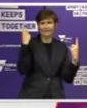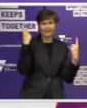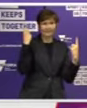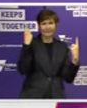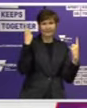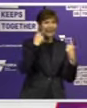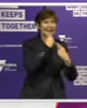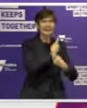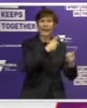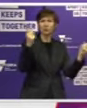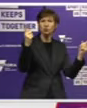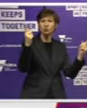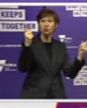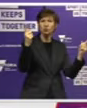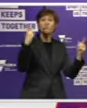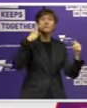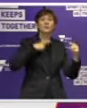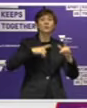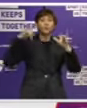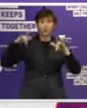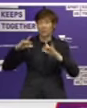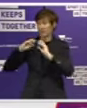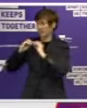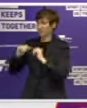matters because they had not been settled.